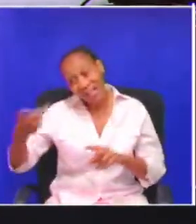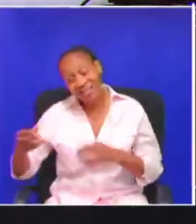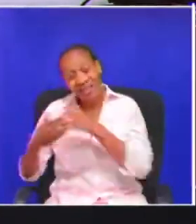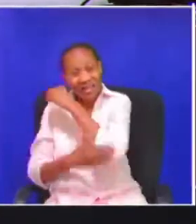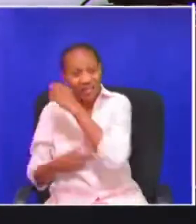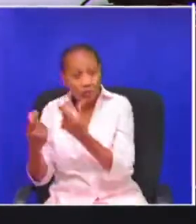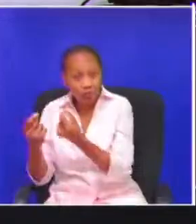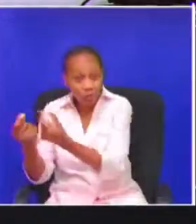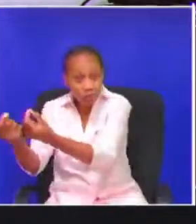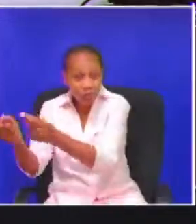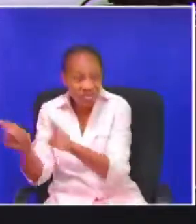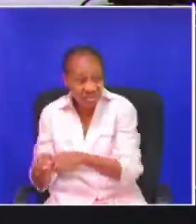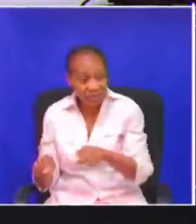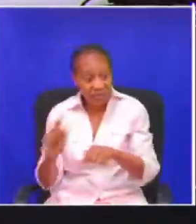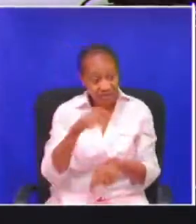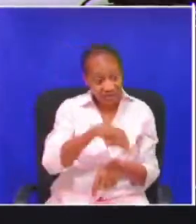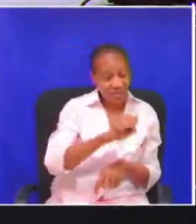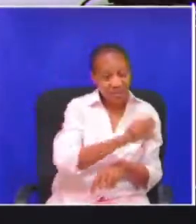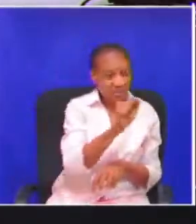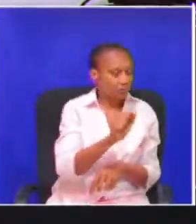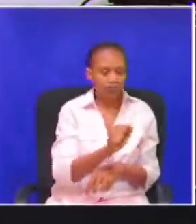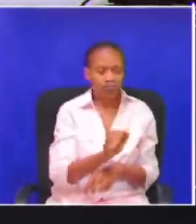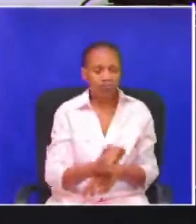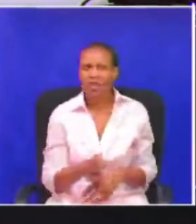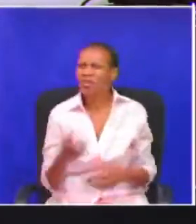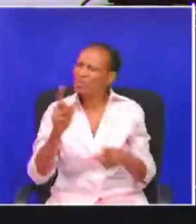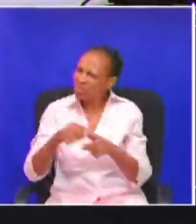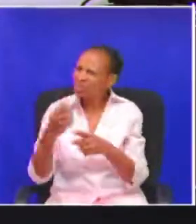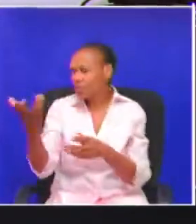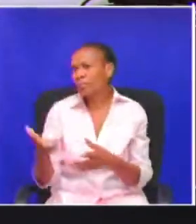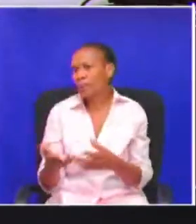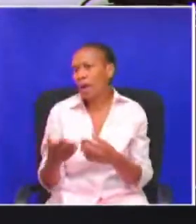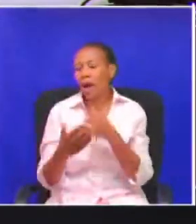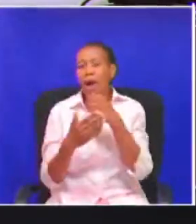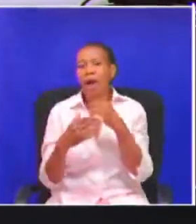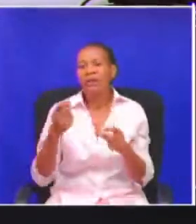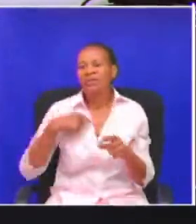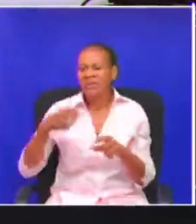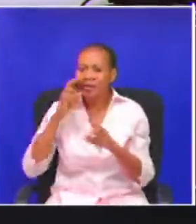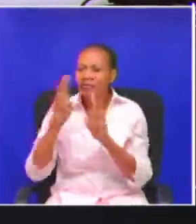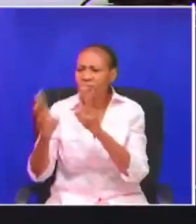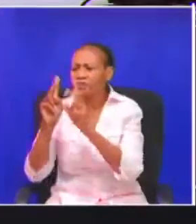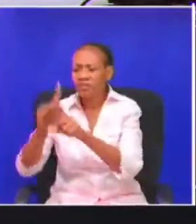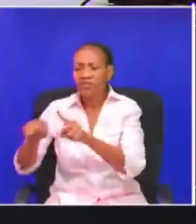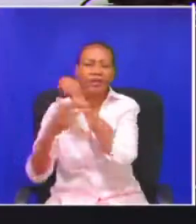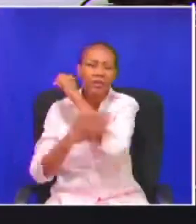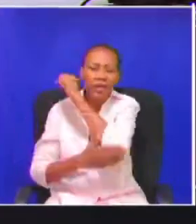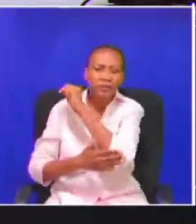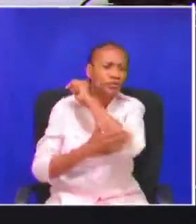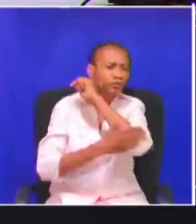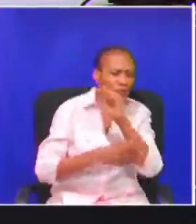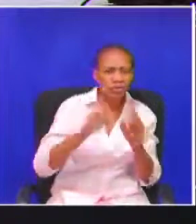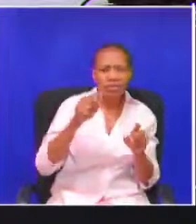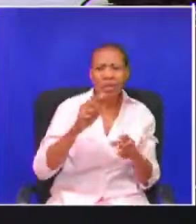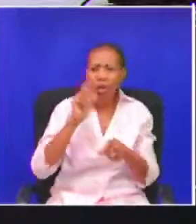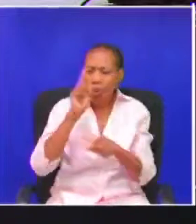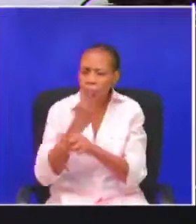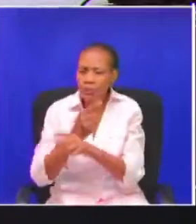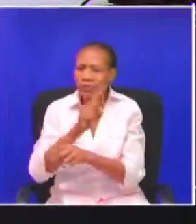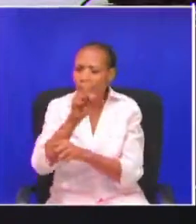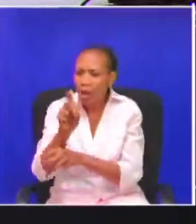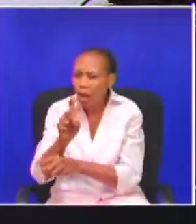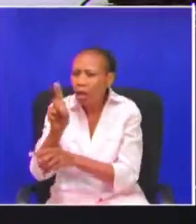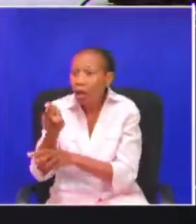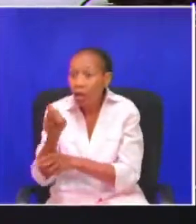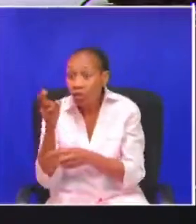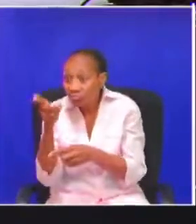You know, you just go to housing. I've been around a number of countries and I always ask, do you give houses for